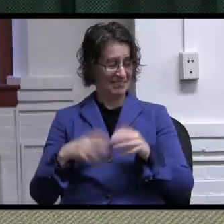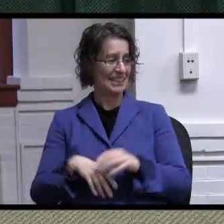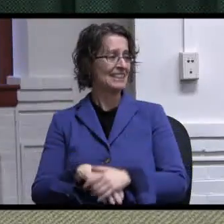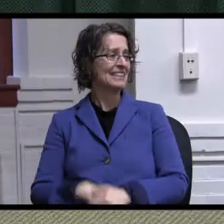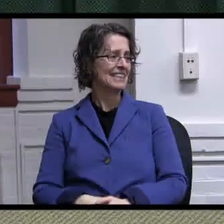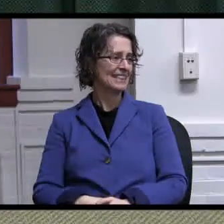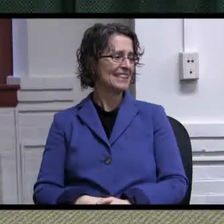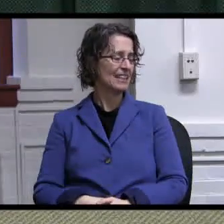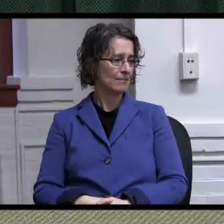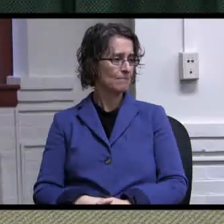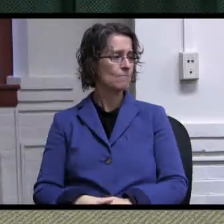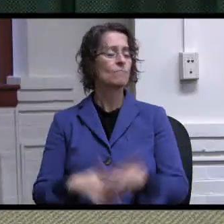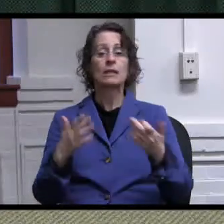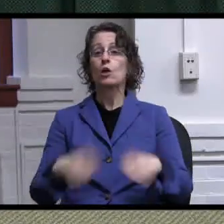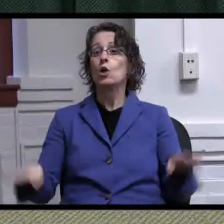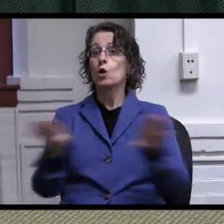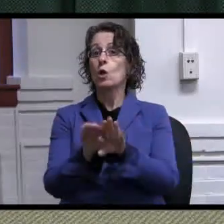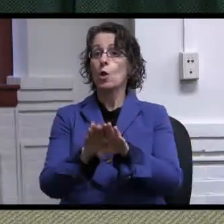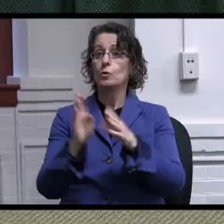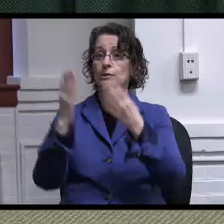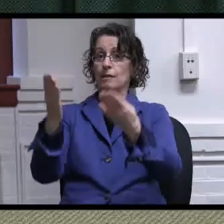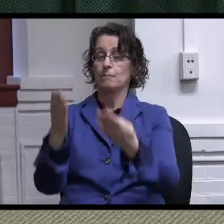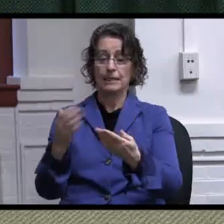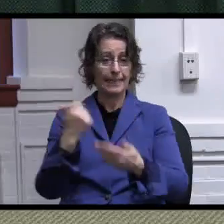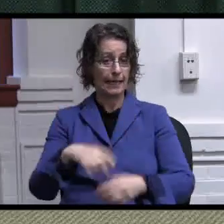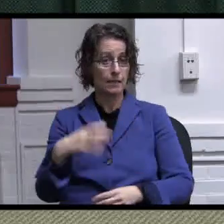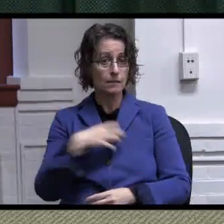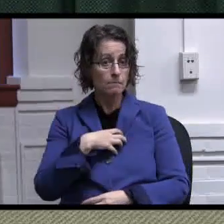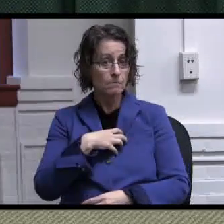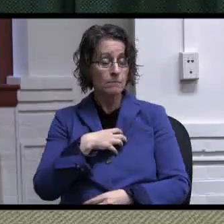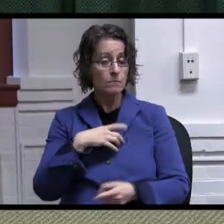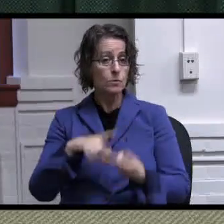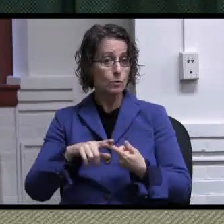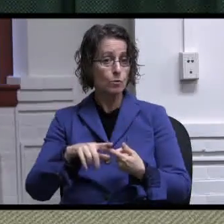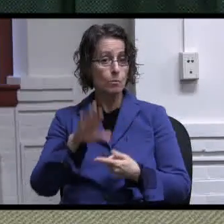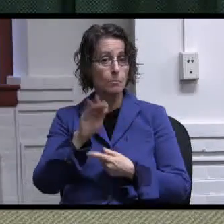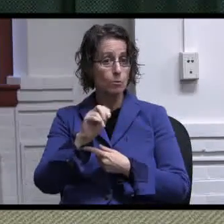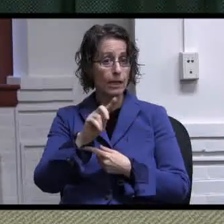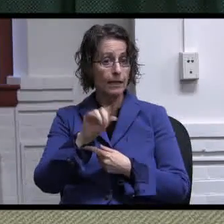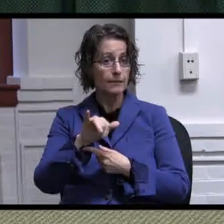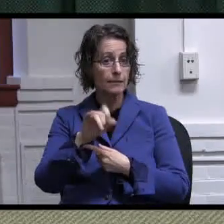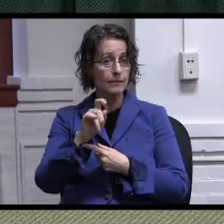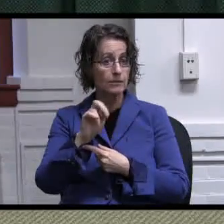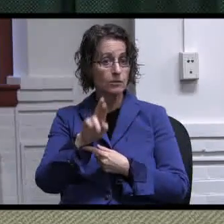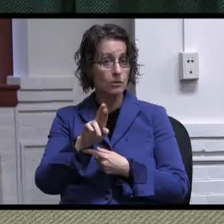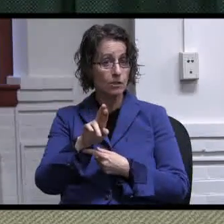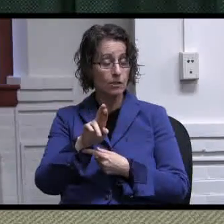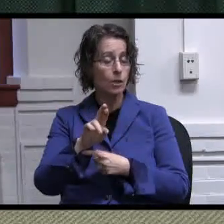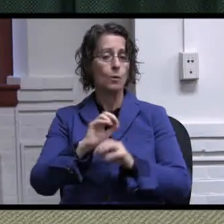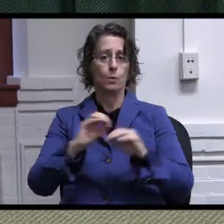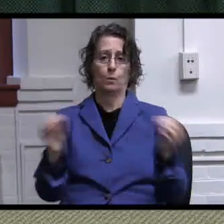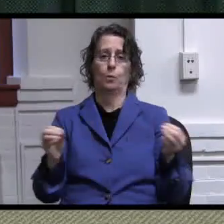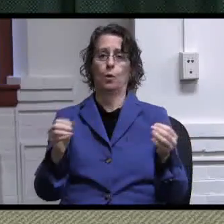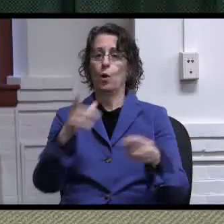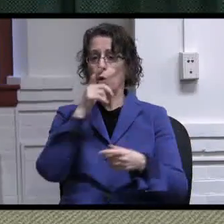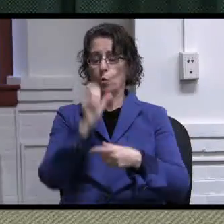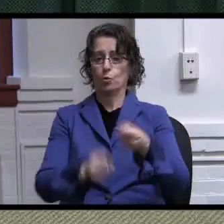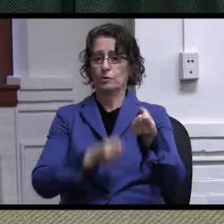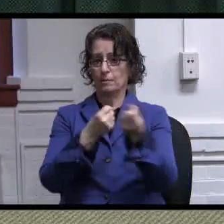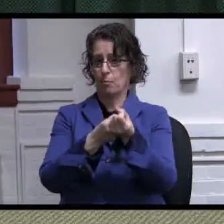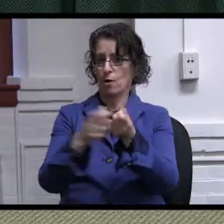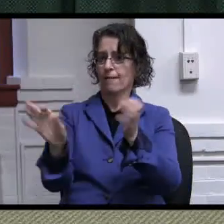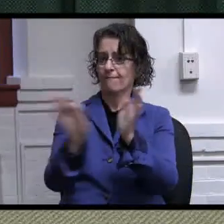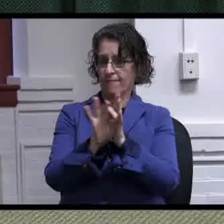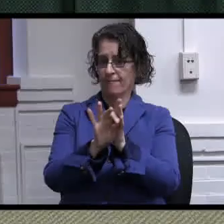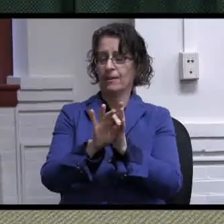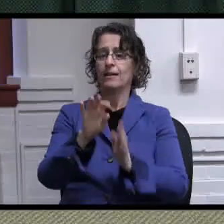All right, I want to close nominations. Are there any objection to closing the nominations? None. All right. No. All those in favor of electing Brandie